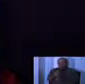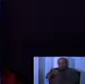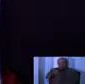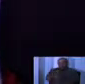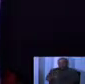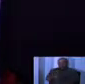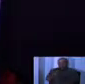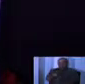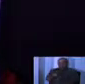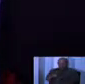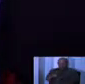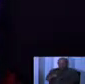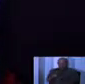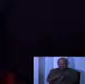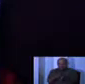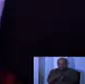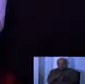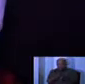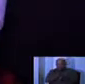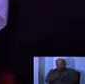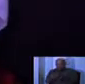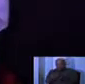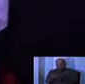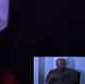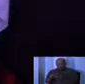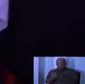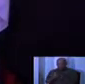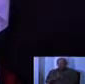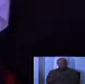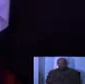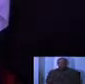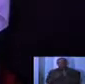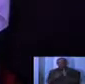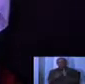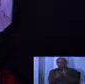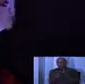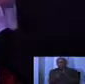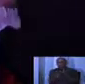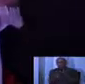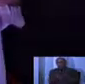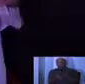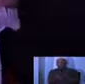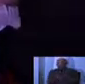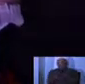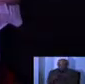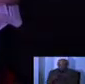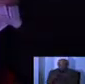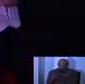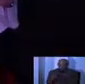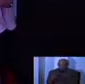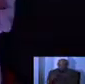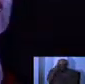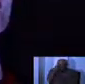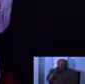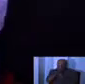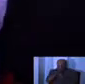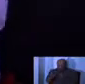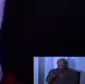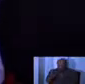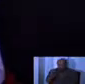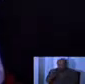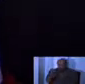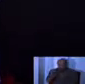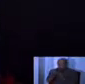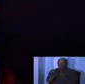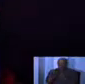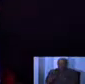scripture, but it contained within the pages of our lives, so that no matter where our faith traditions may come from, we